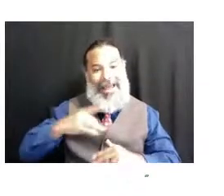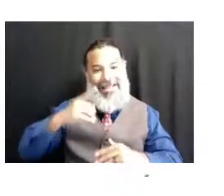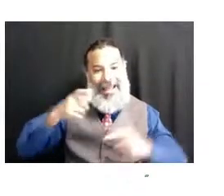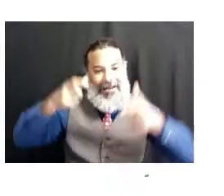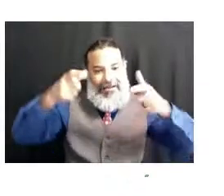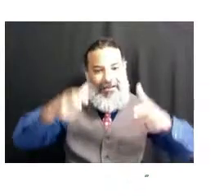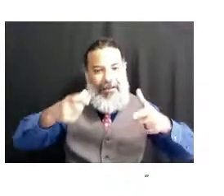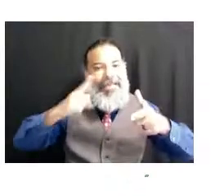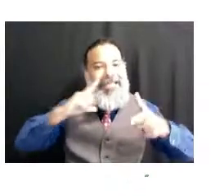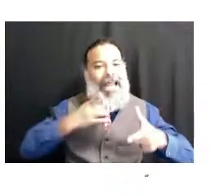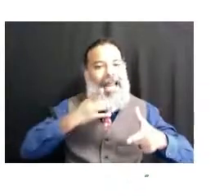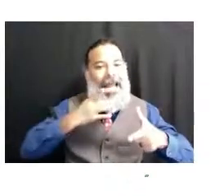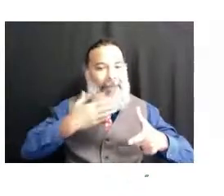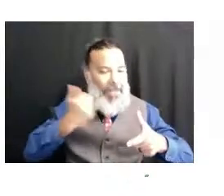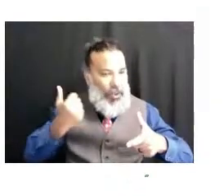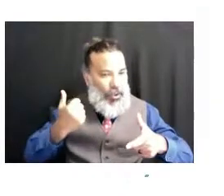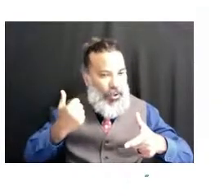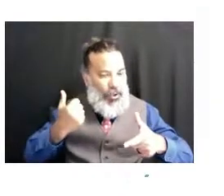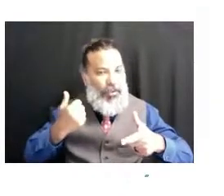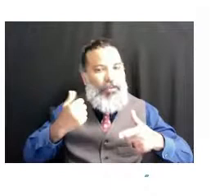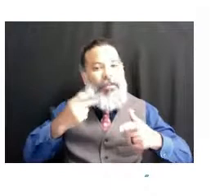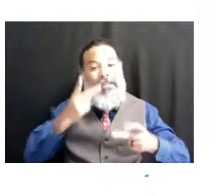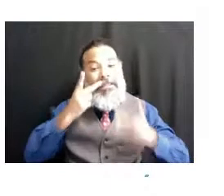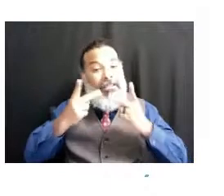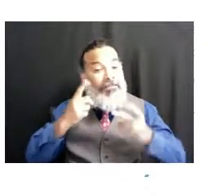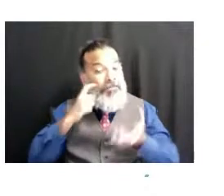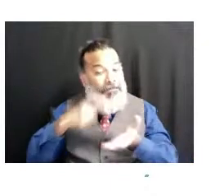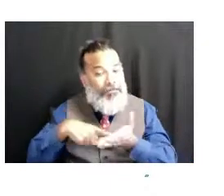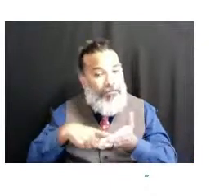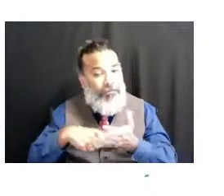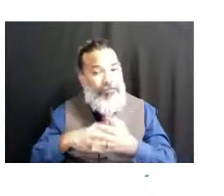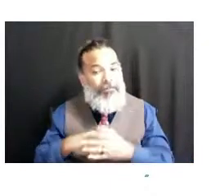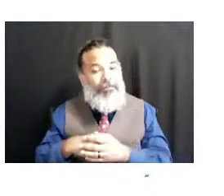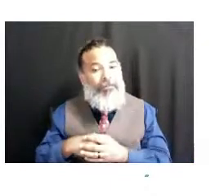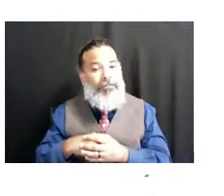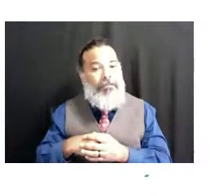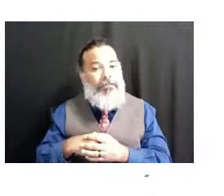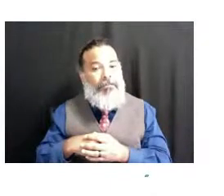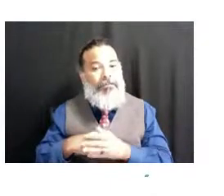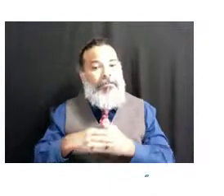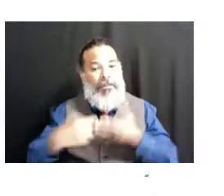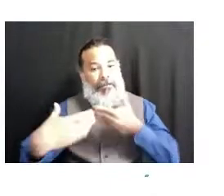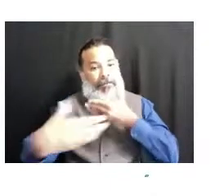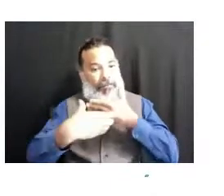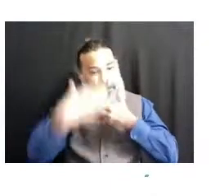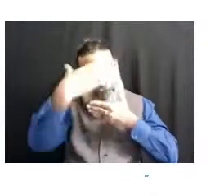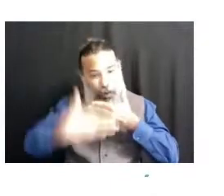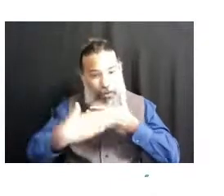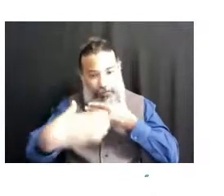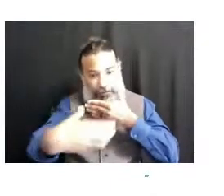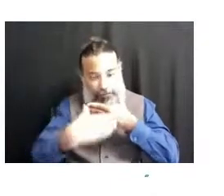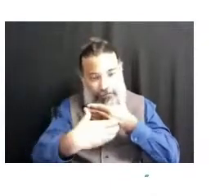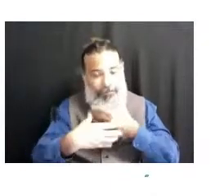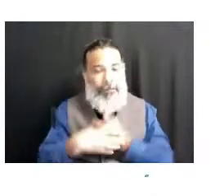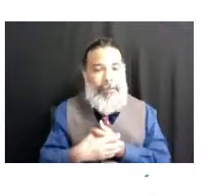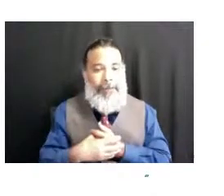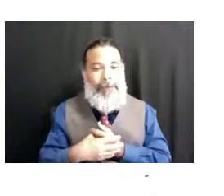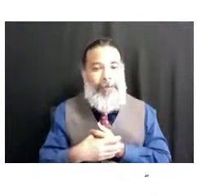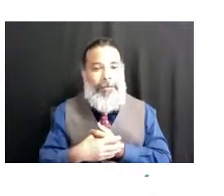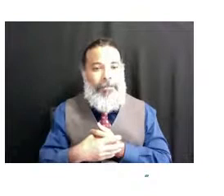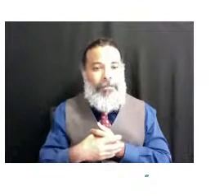of the lighting. See also the portico, and as